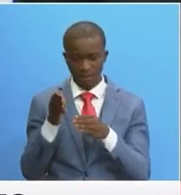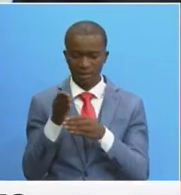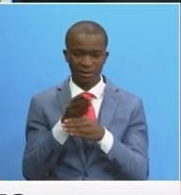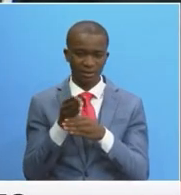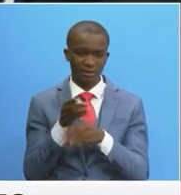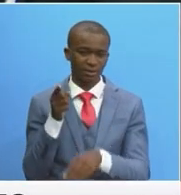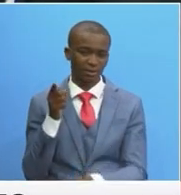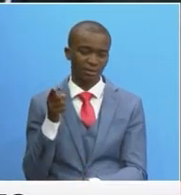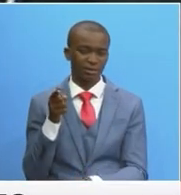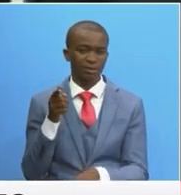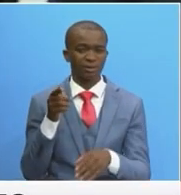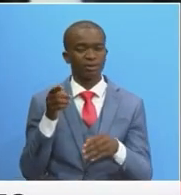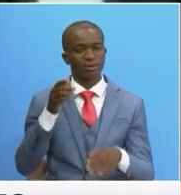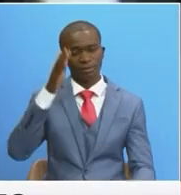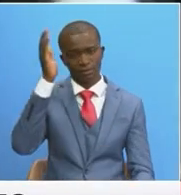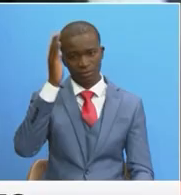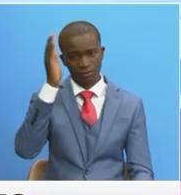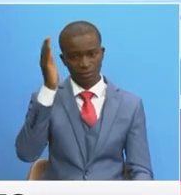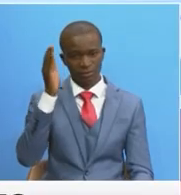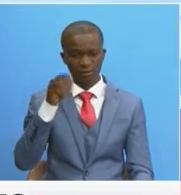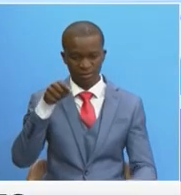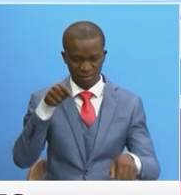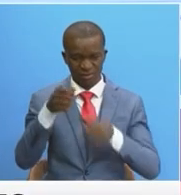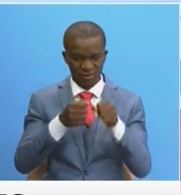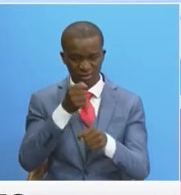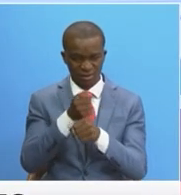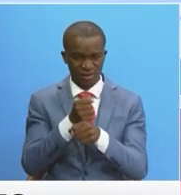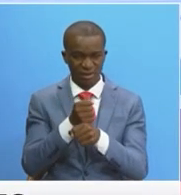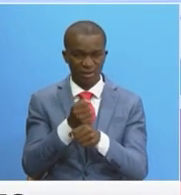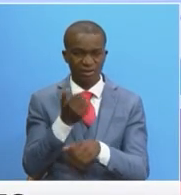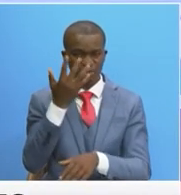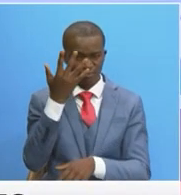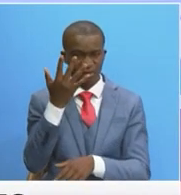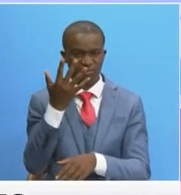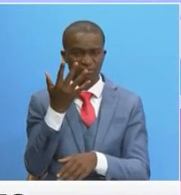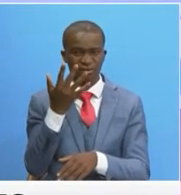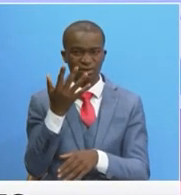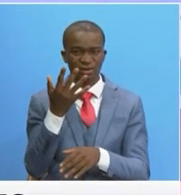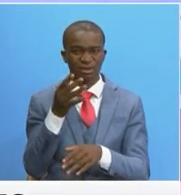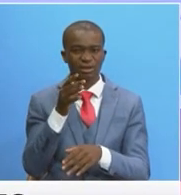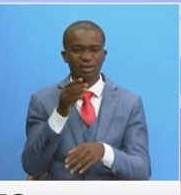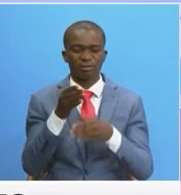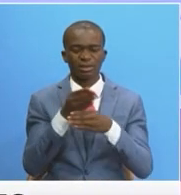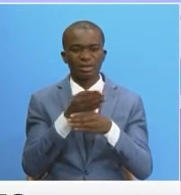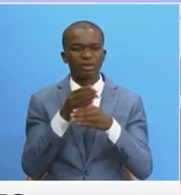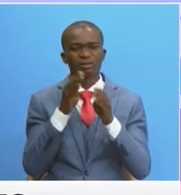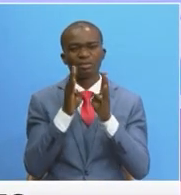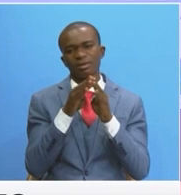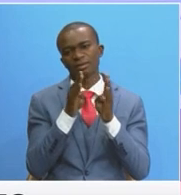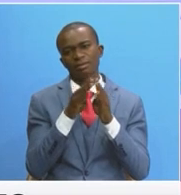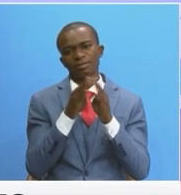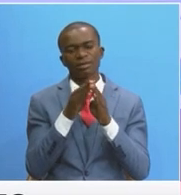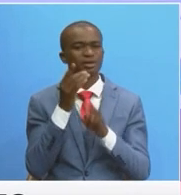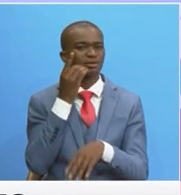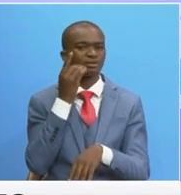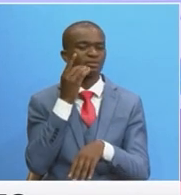this year's fifth annual awards gala night. Homegrown solutions, government should listen. The president has deliberately created what we